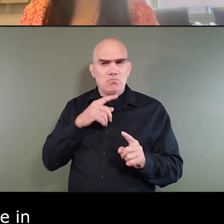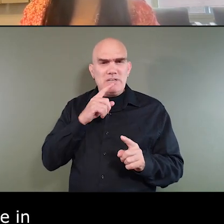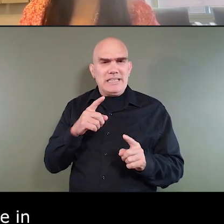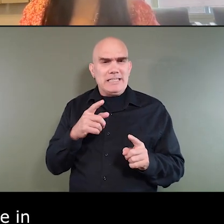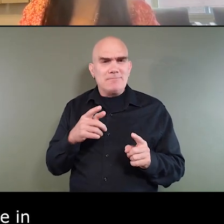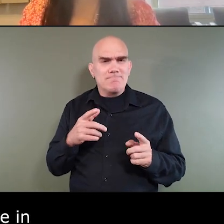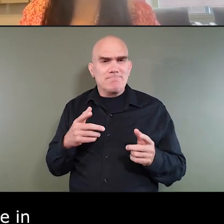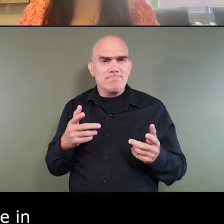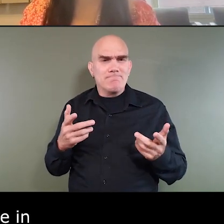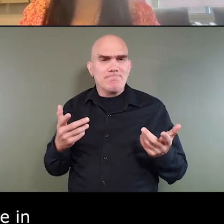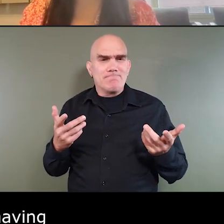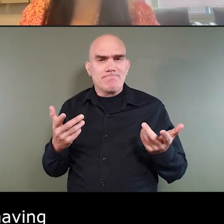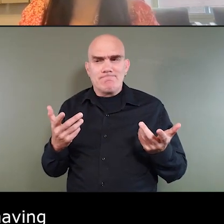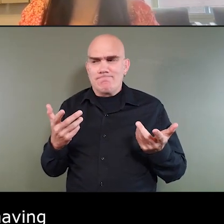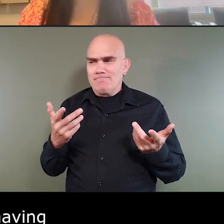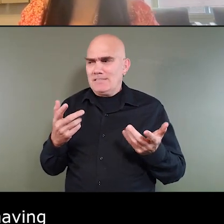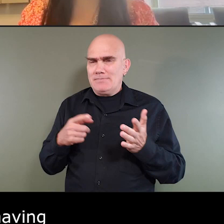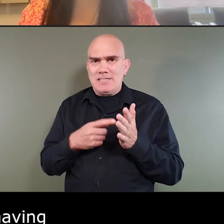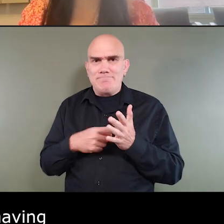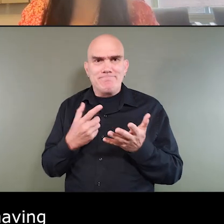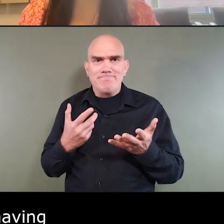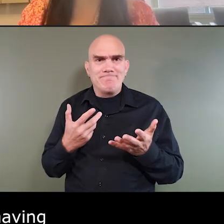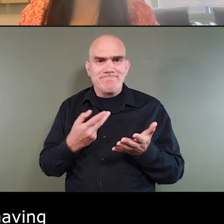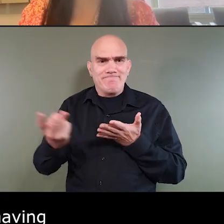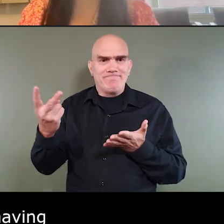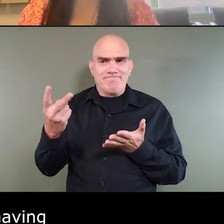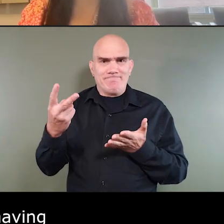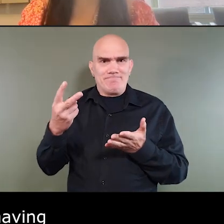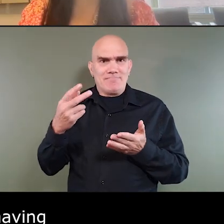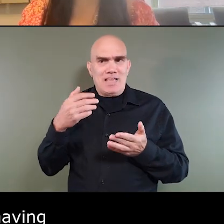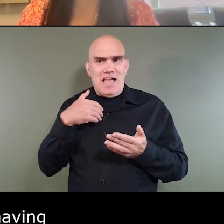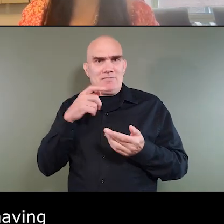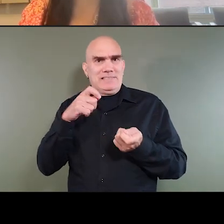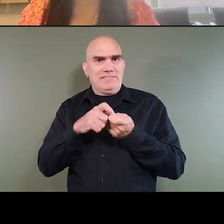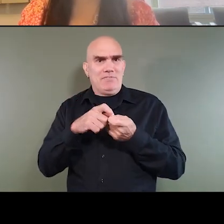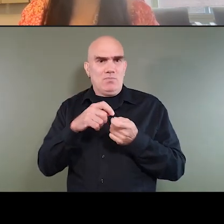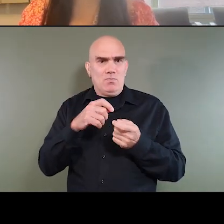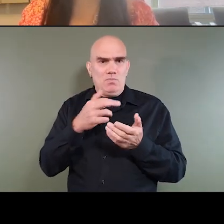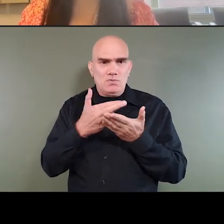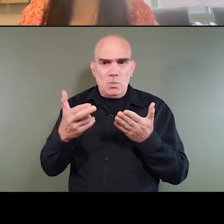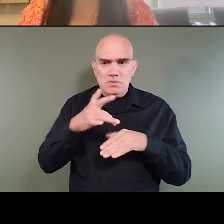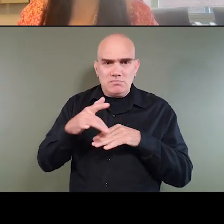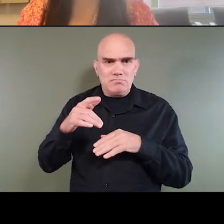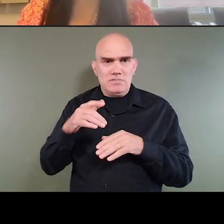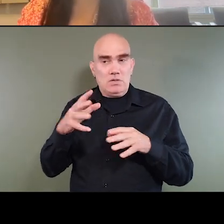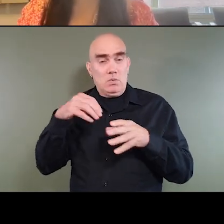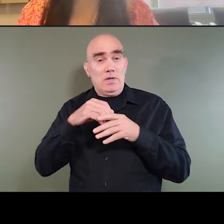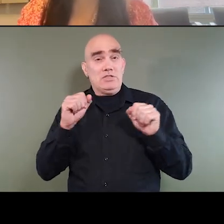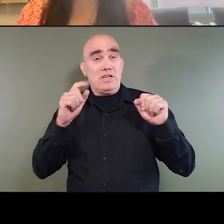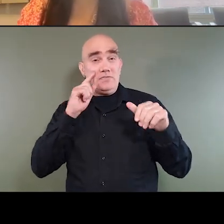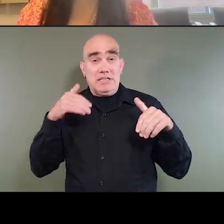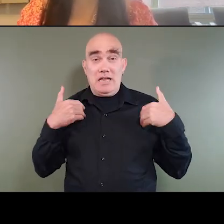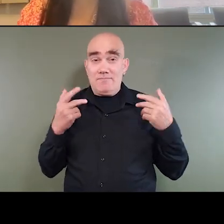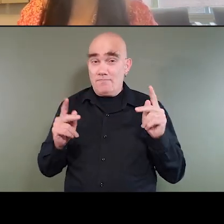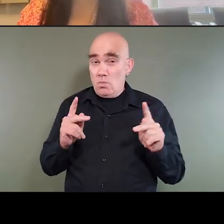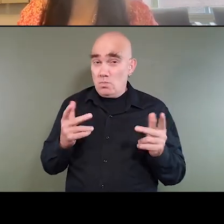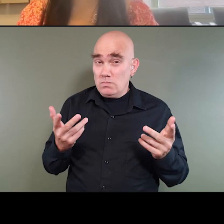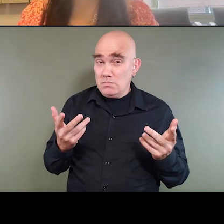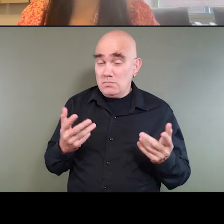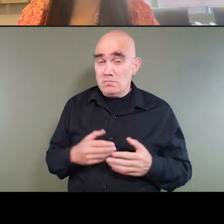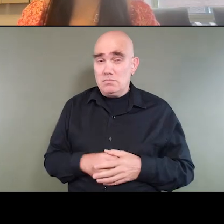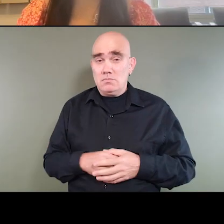has fallen short at times in having specific resources surrounding exercise for young